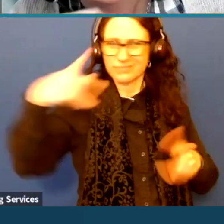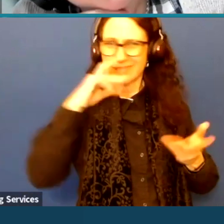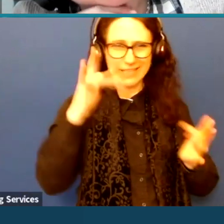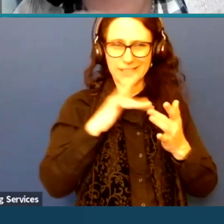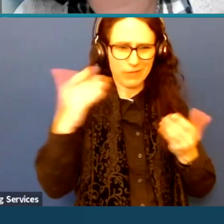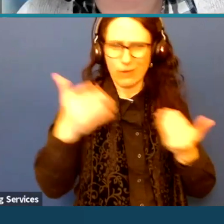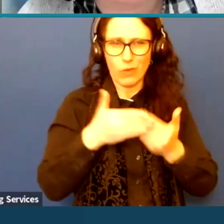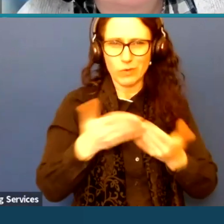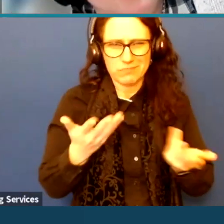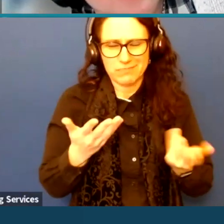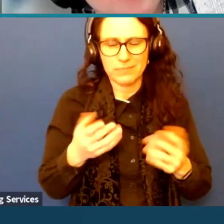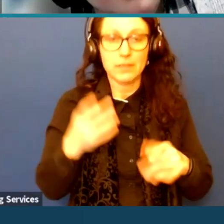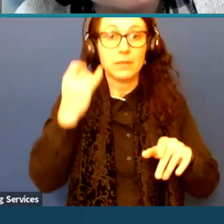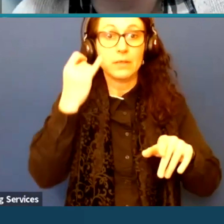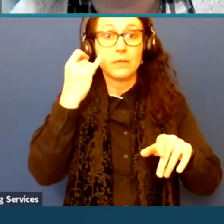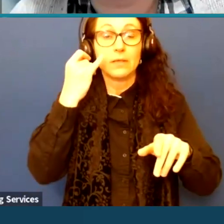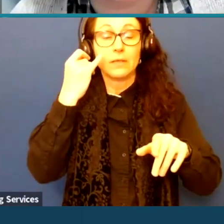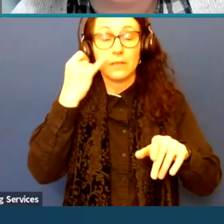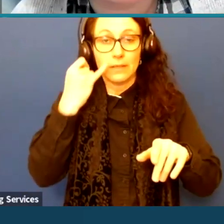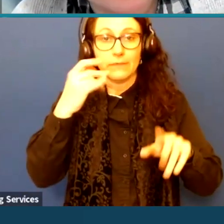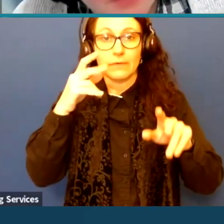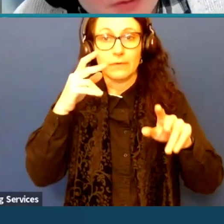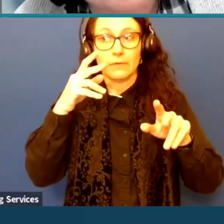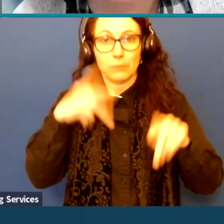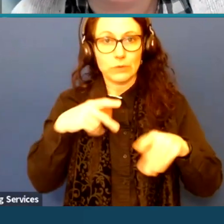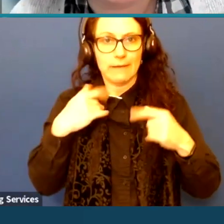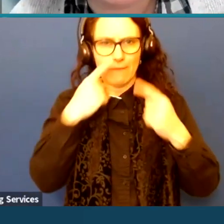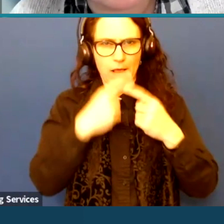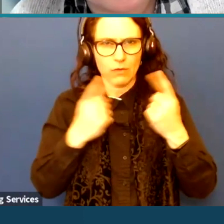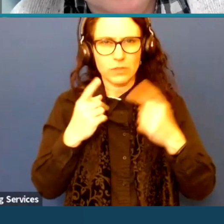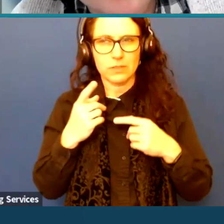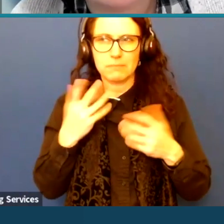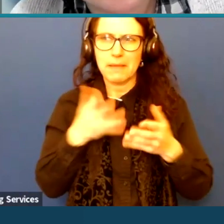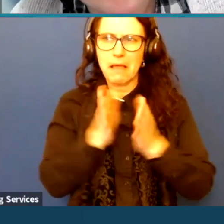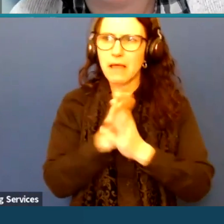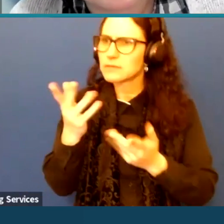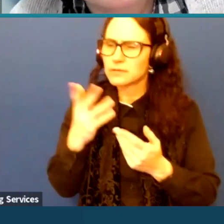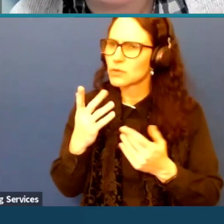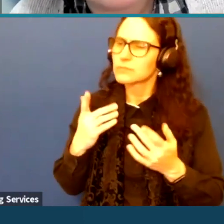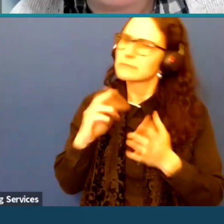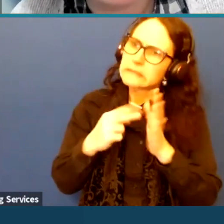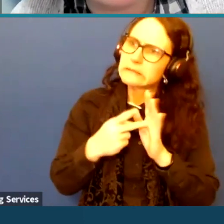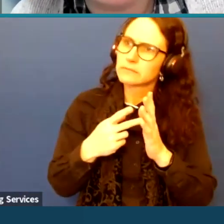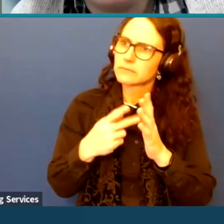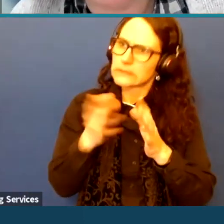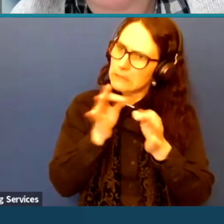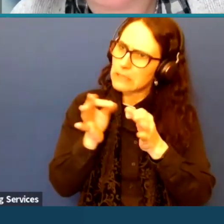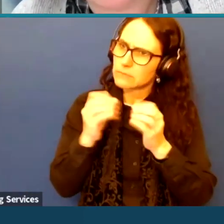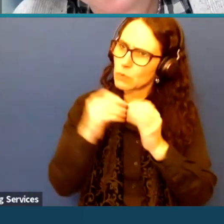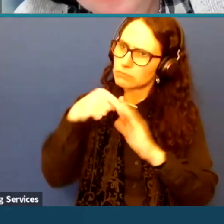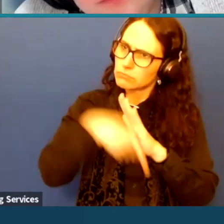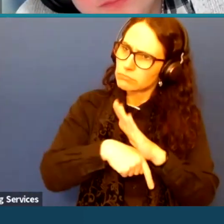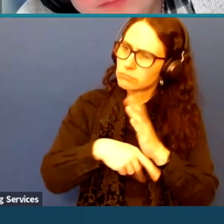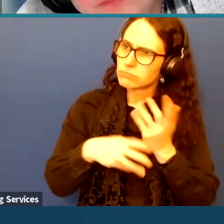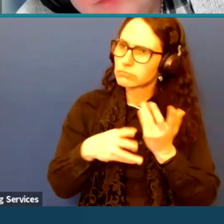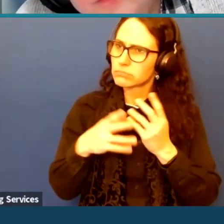someone stating that they have an allergy, to get a better idea of what you can do in that type of situation. For example, do you have to reseat the person with the